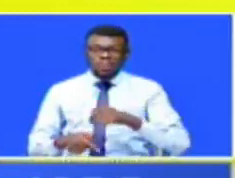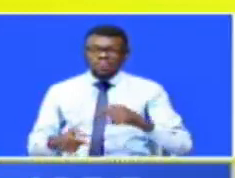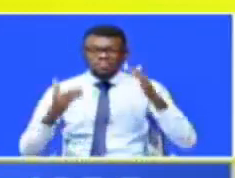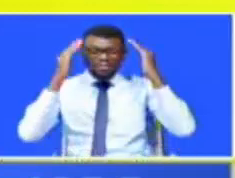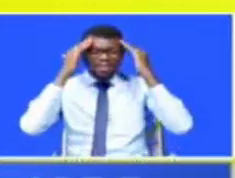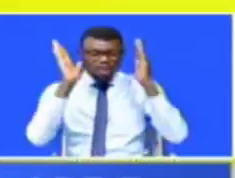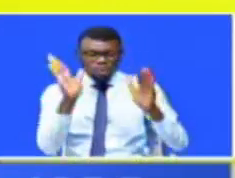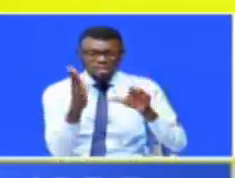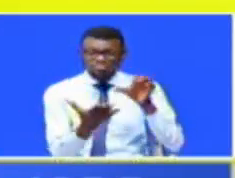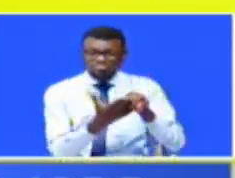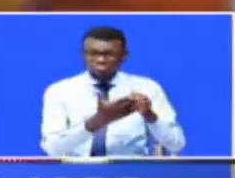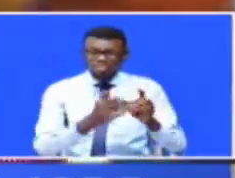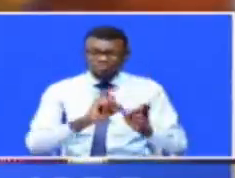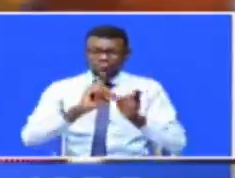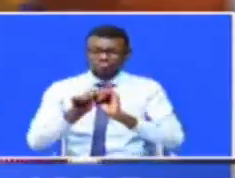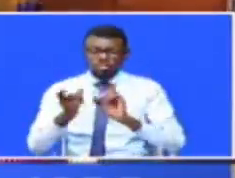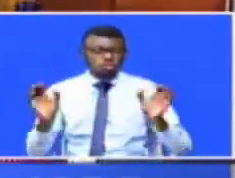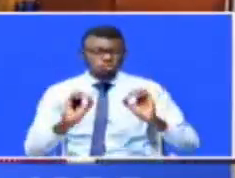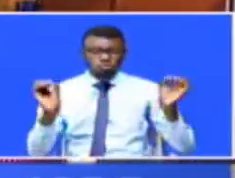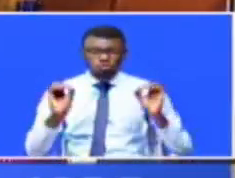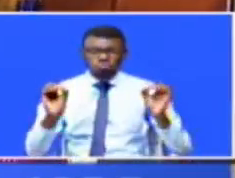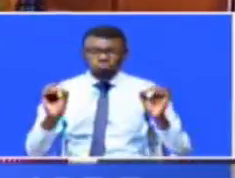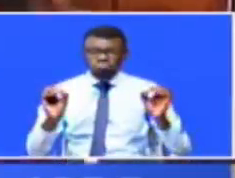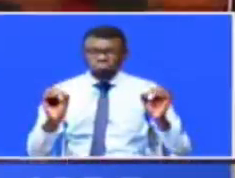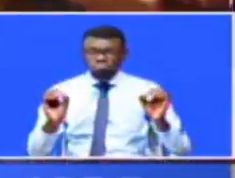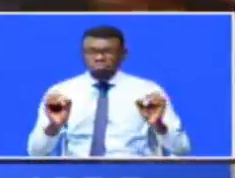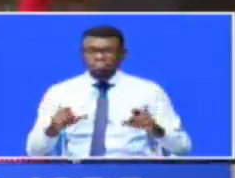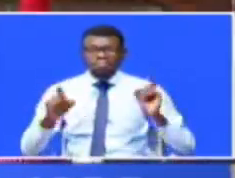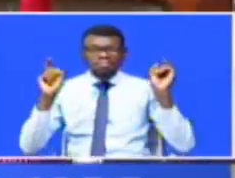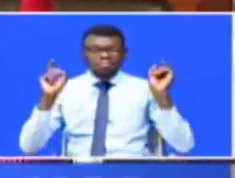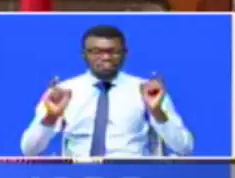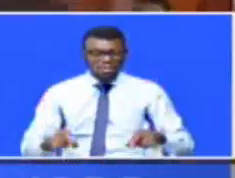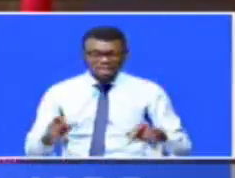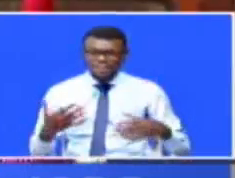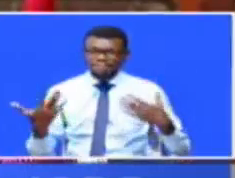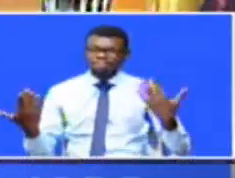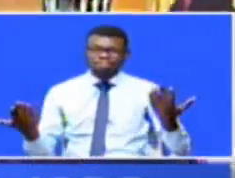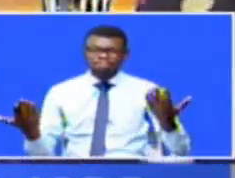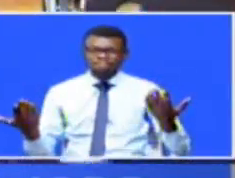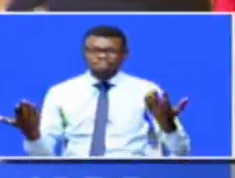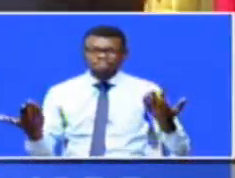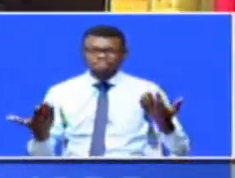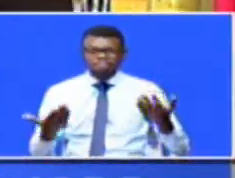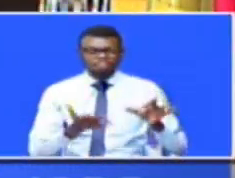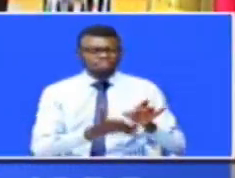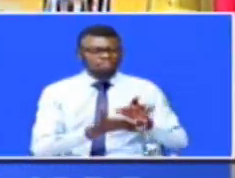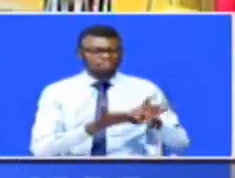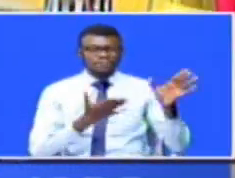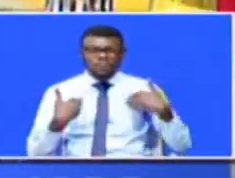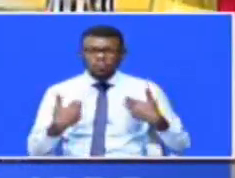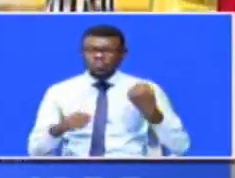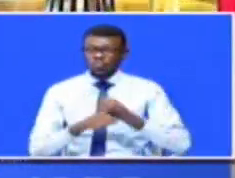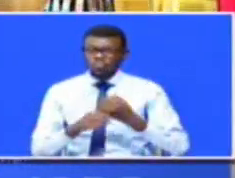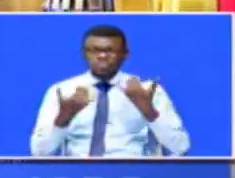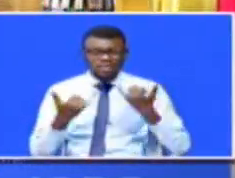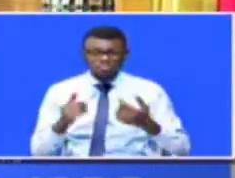the situation doesn't change, then we will have to go now to the inevitable, which is redundancies. Players now